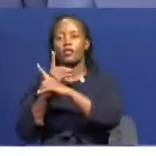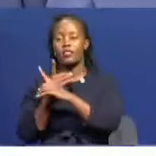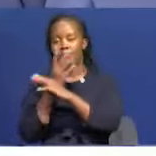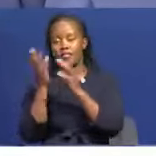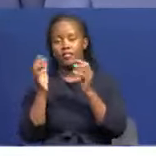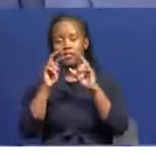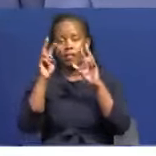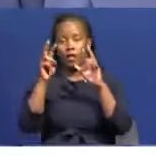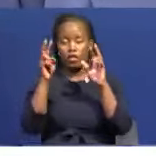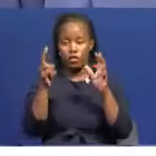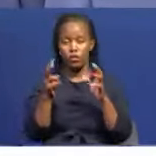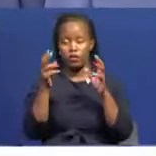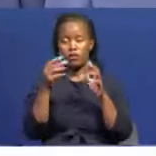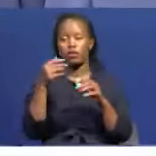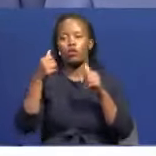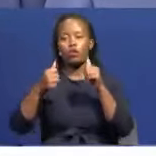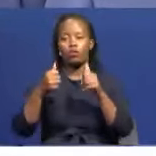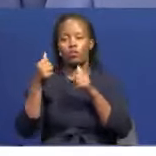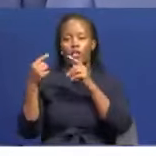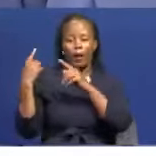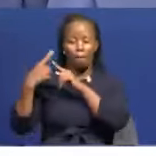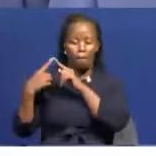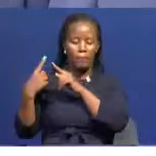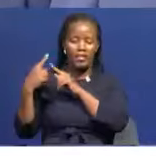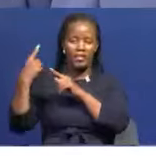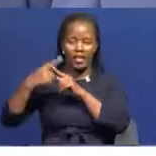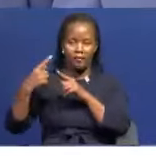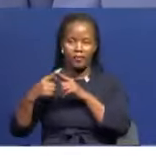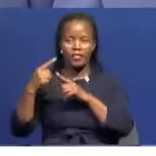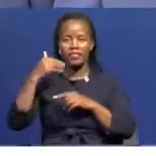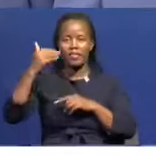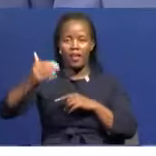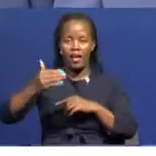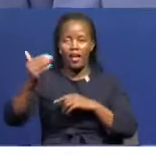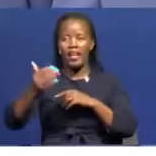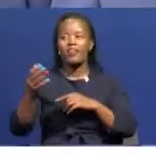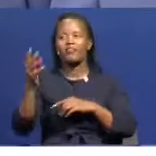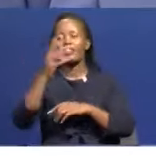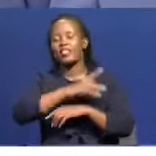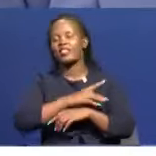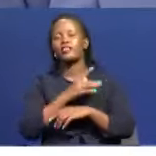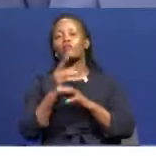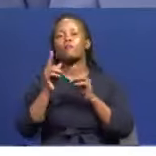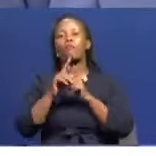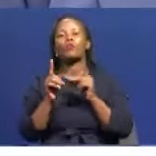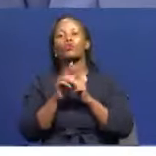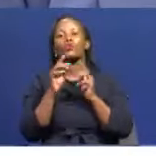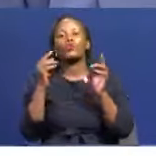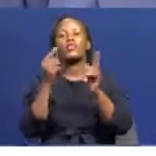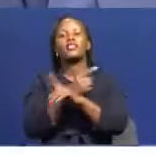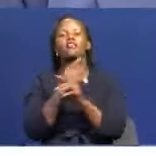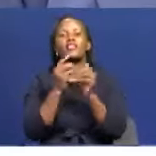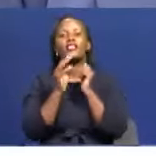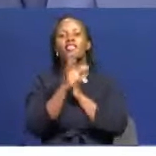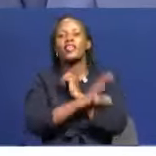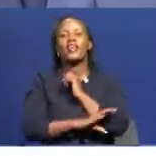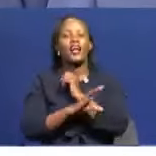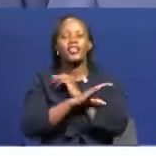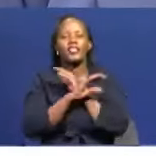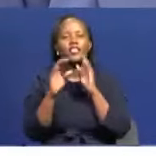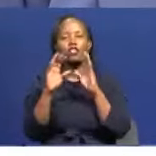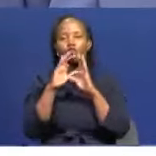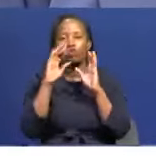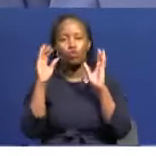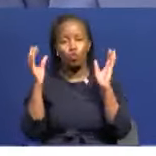factors that are being experienced every day, every place and different countries globally,